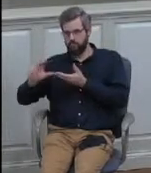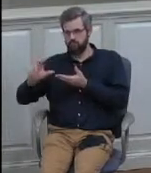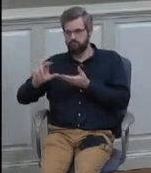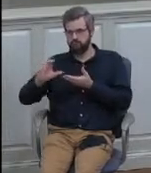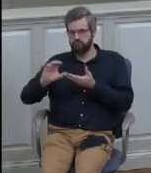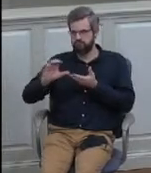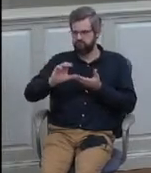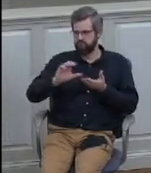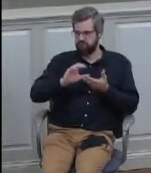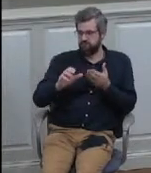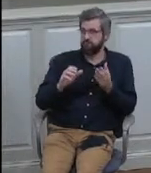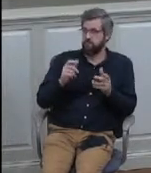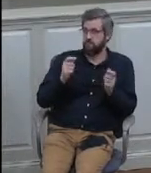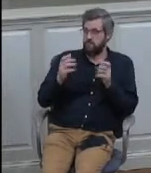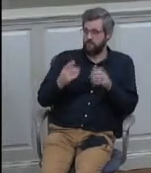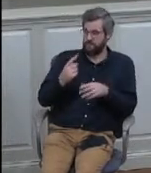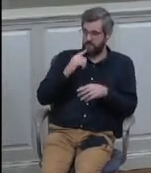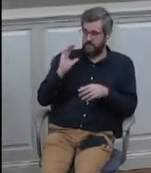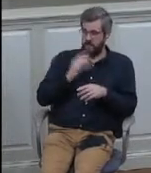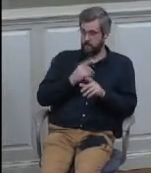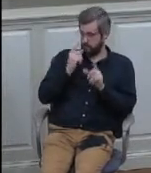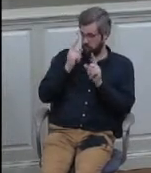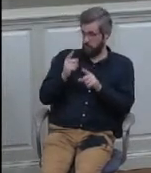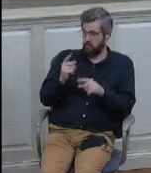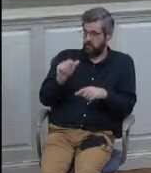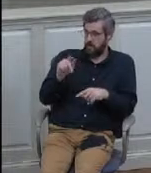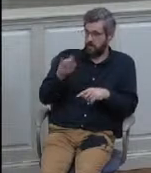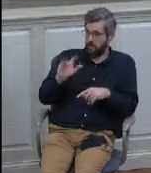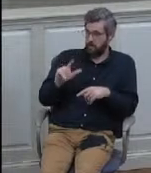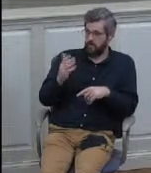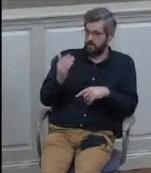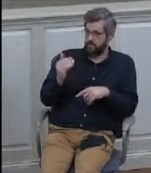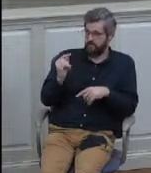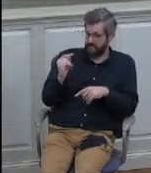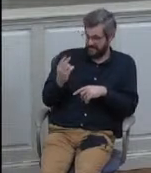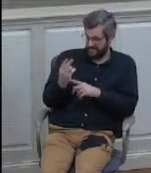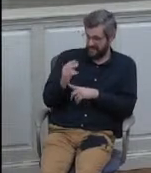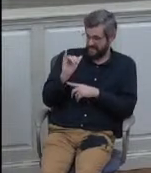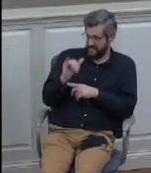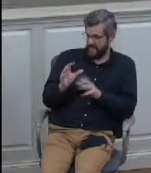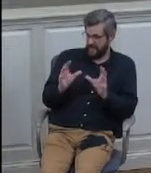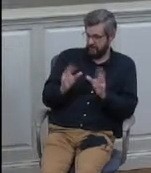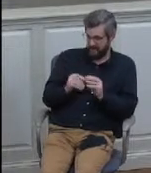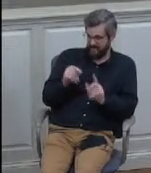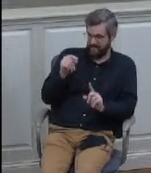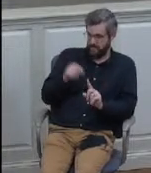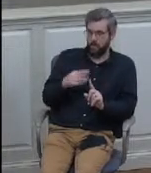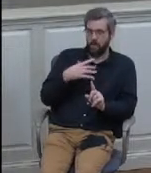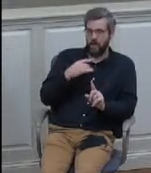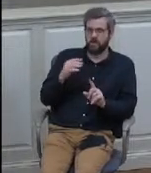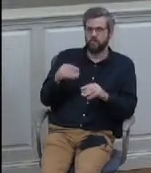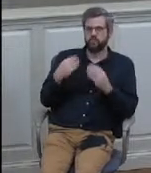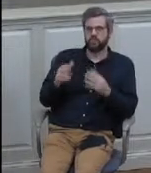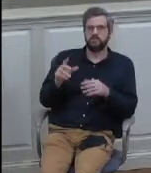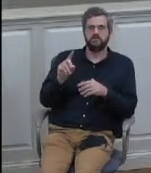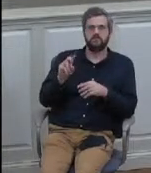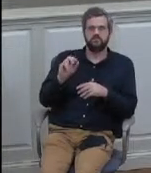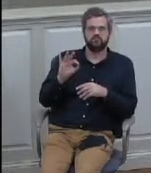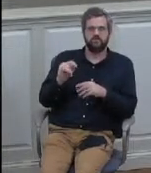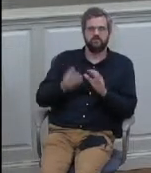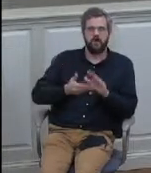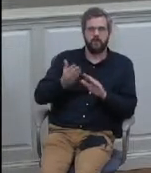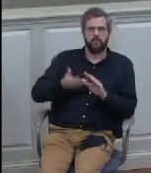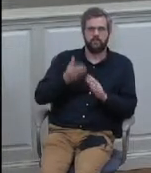like to do, our target was on the 15th of April. At that meeting, we would like to present a draft operational budget,